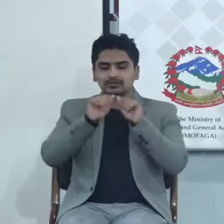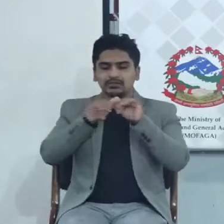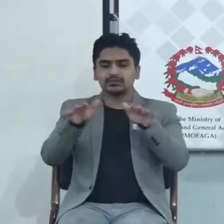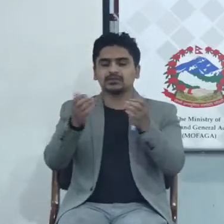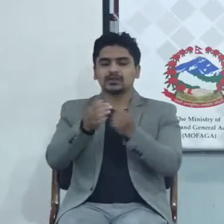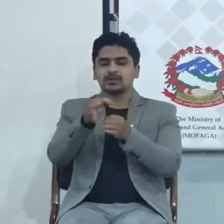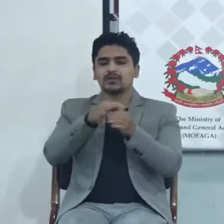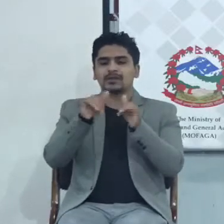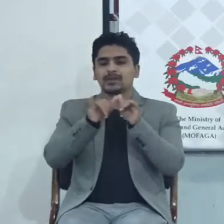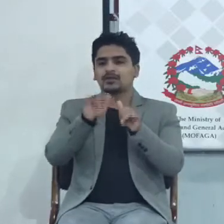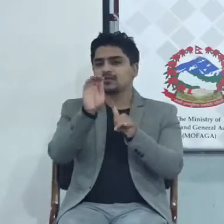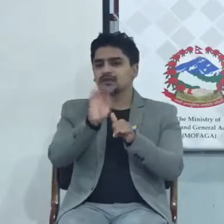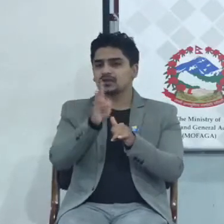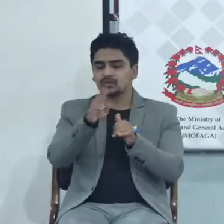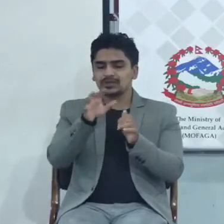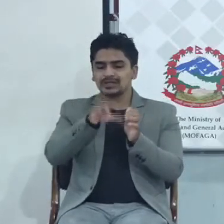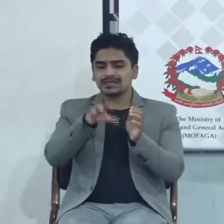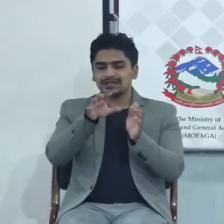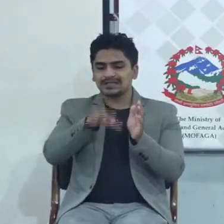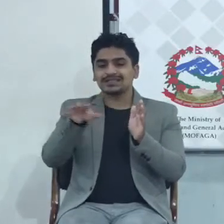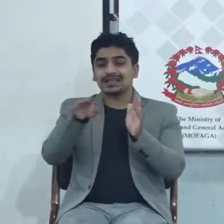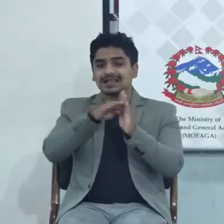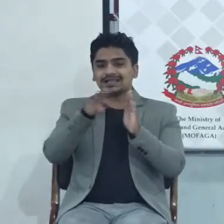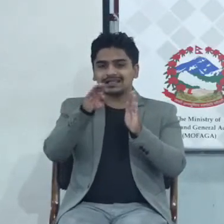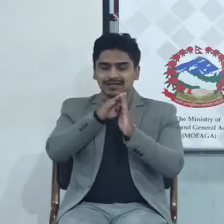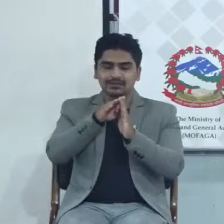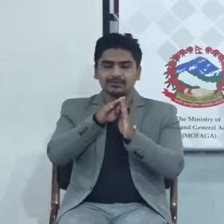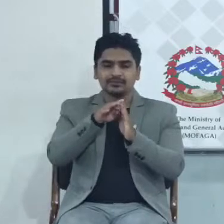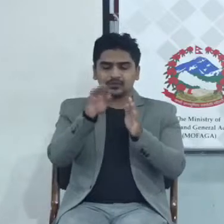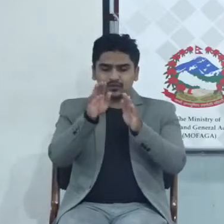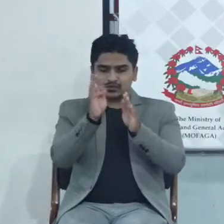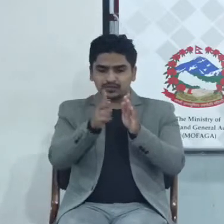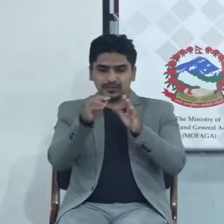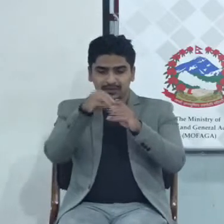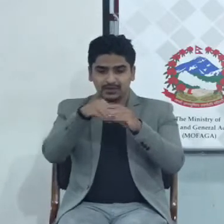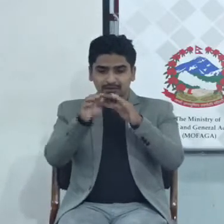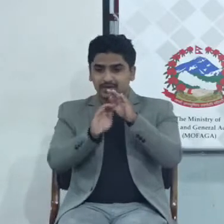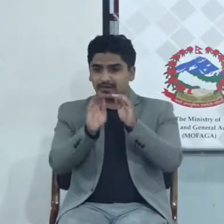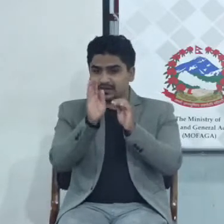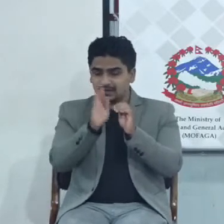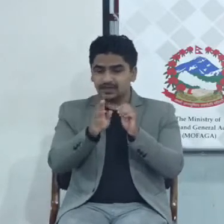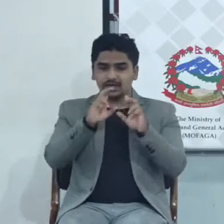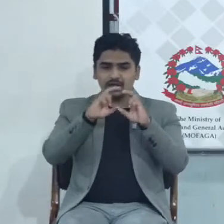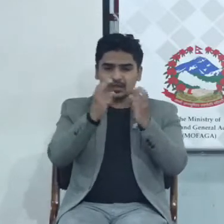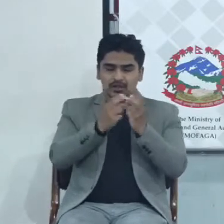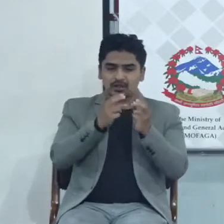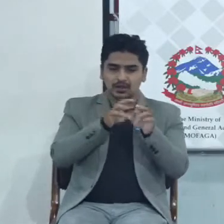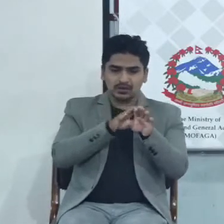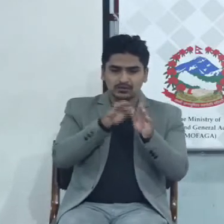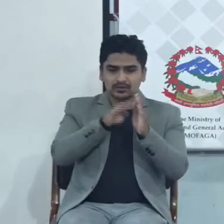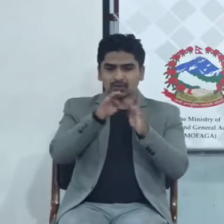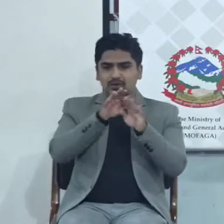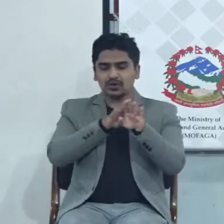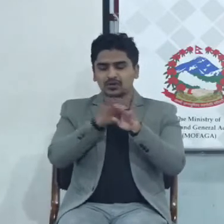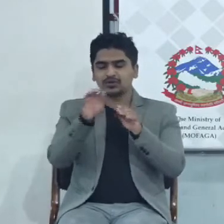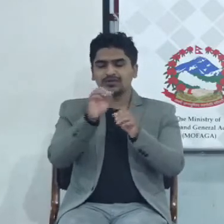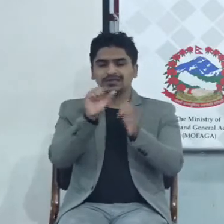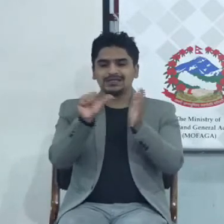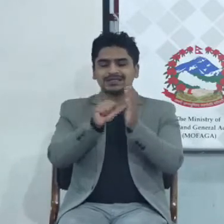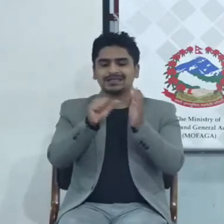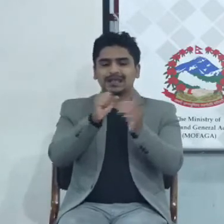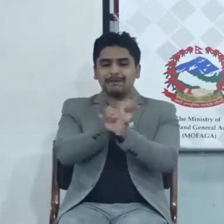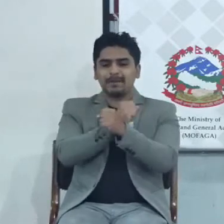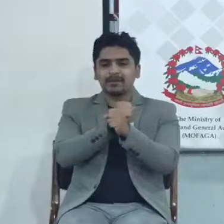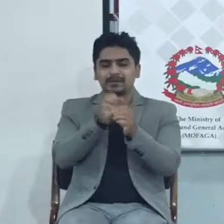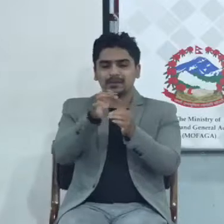local government, local level, district disaster management committee, as well as local disaster management committee. What I would like to share